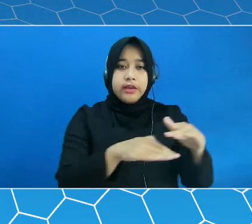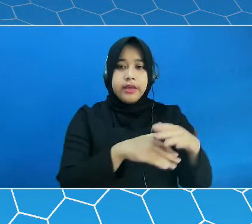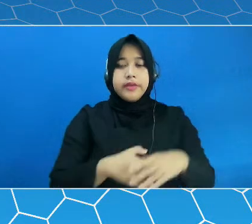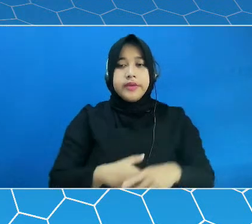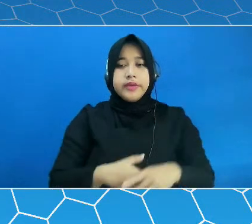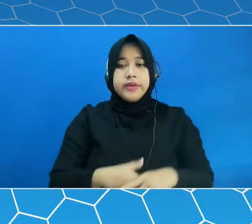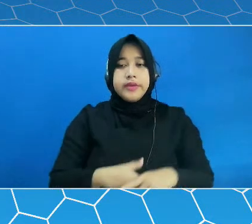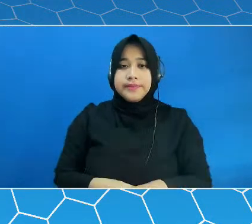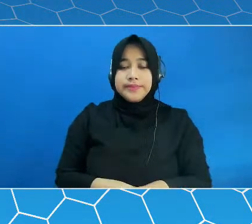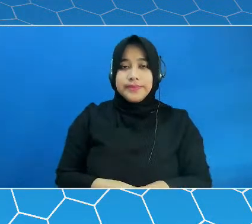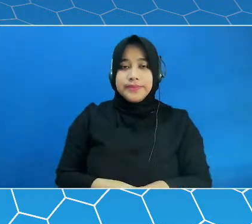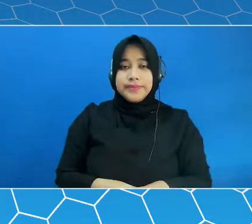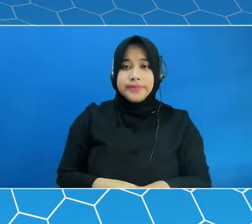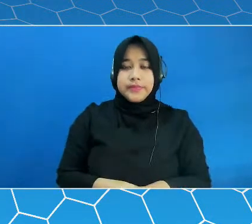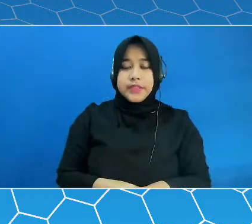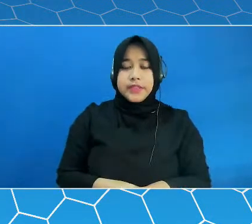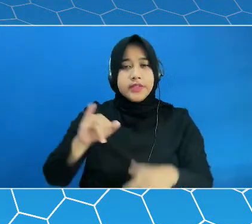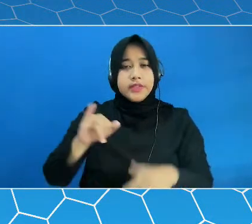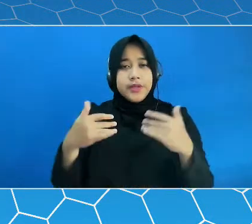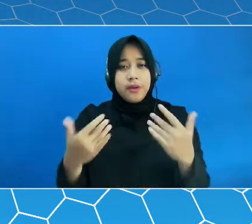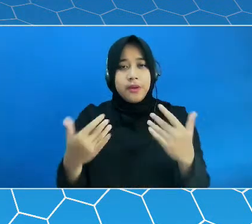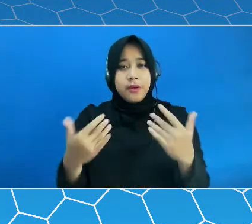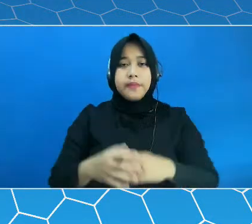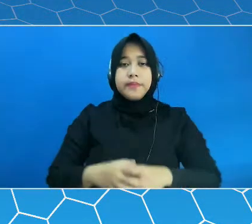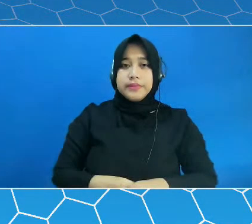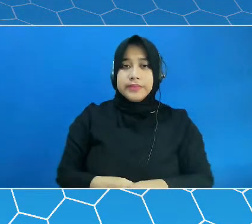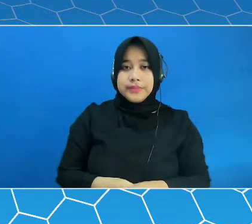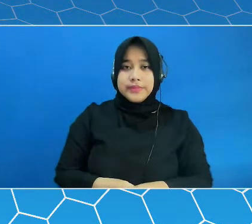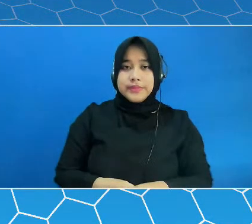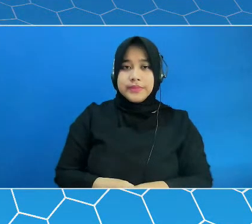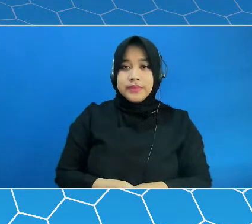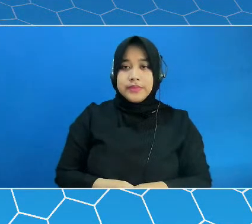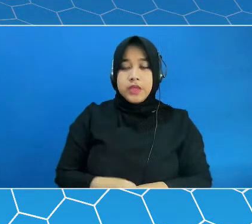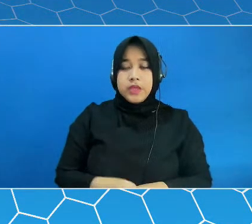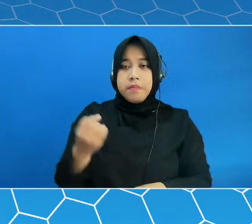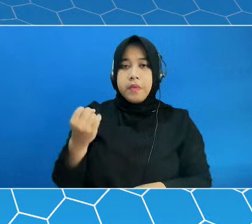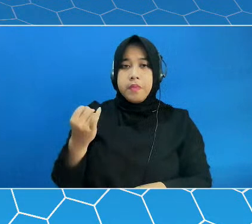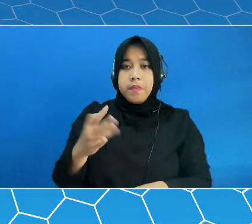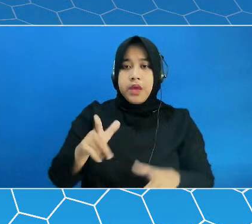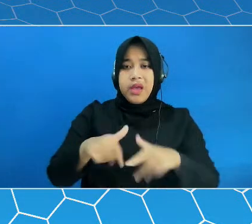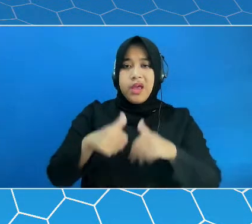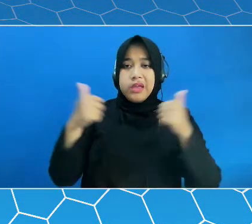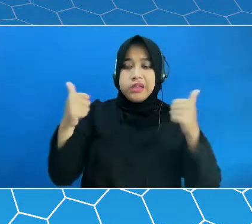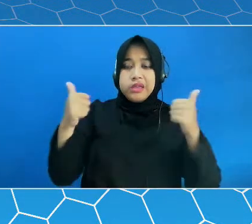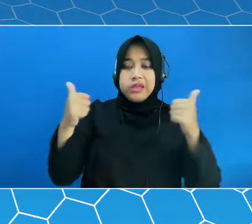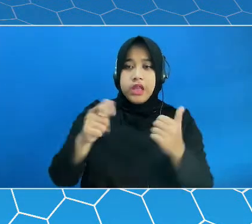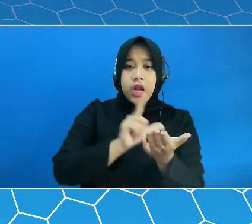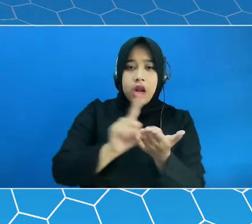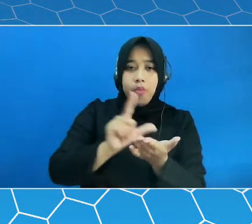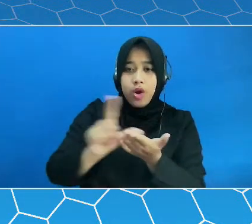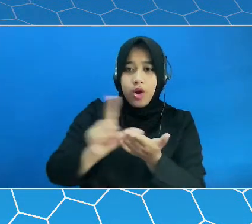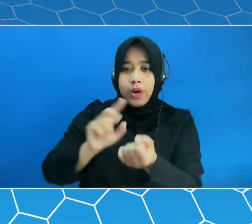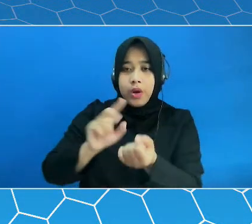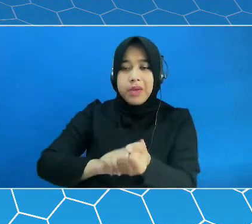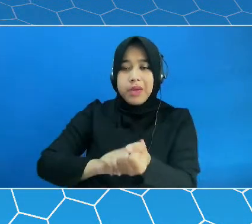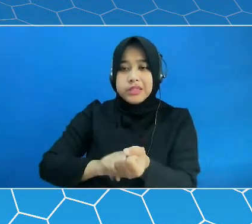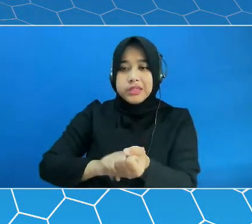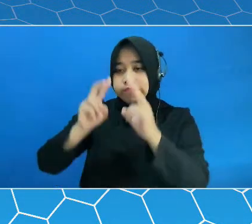So a set of patients reported outcome have been selected for the study, and they assess